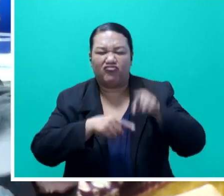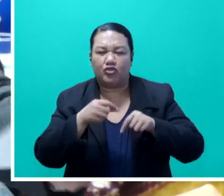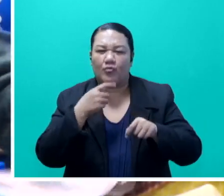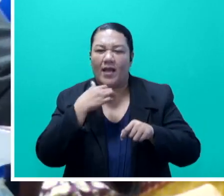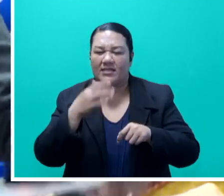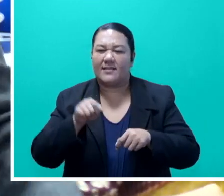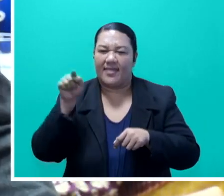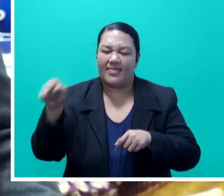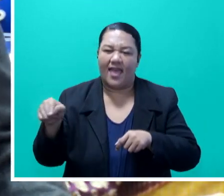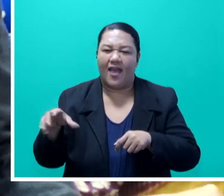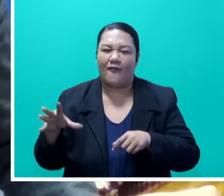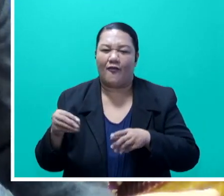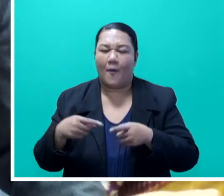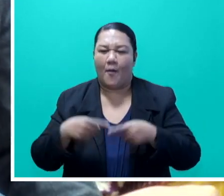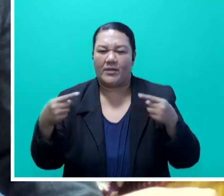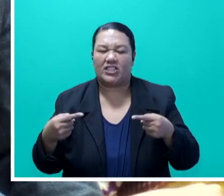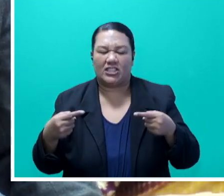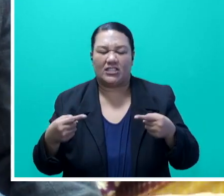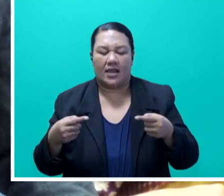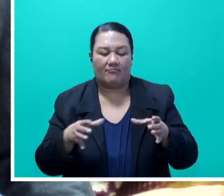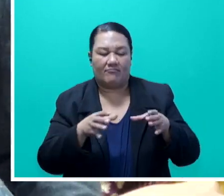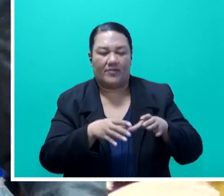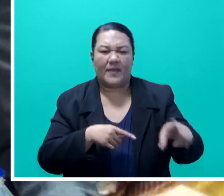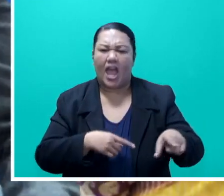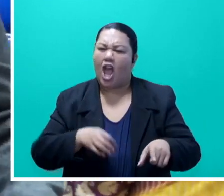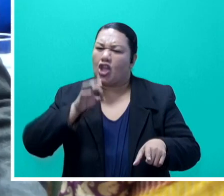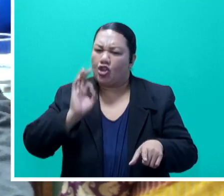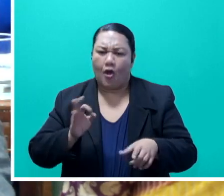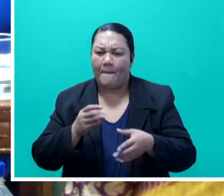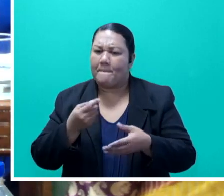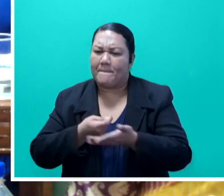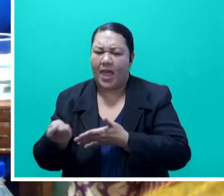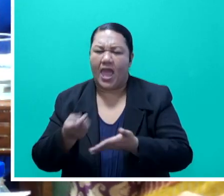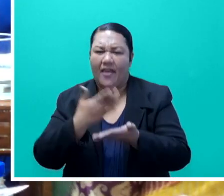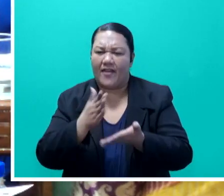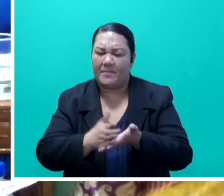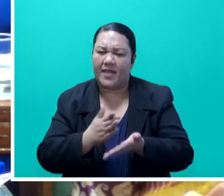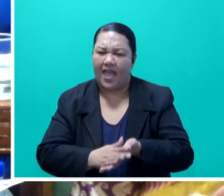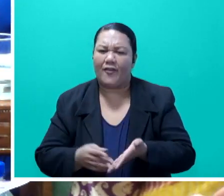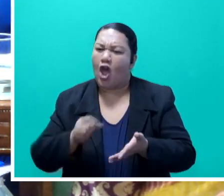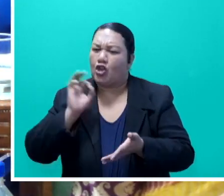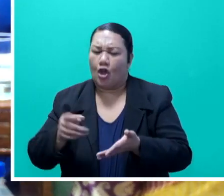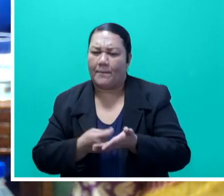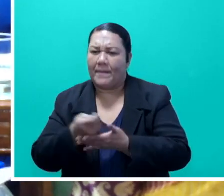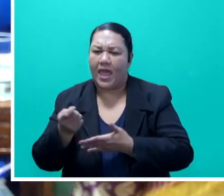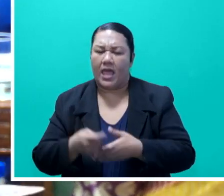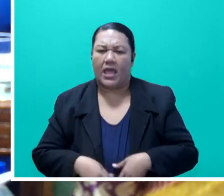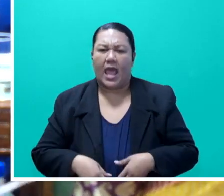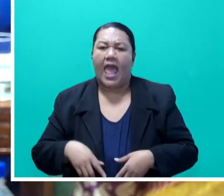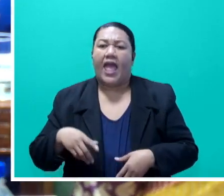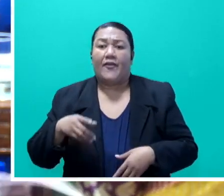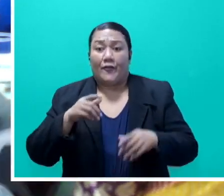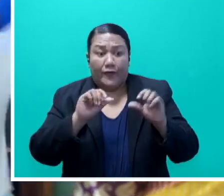saying, don't pay superannuation, don't pay FNPF. And then he stands up 2 days ago saying, we should have not deducted or